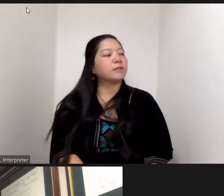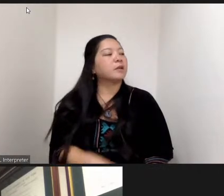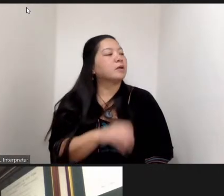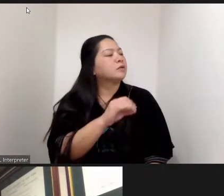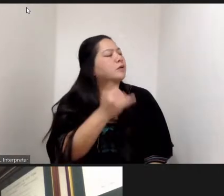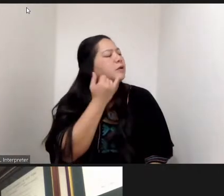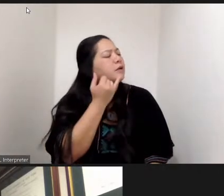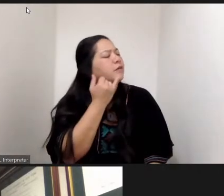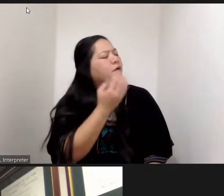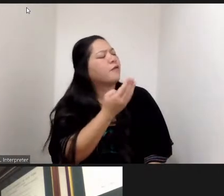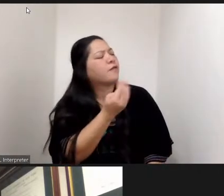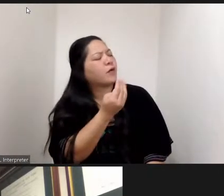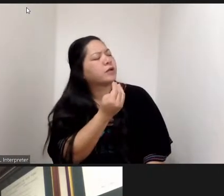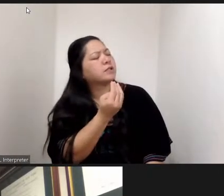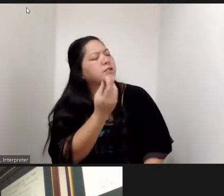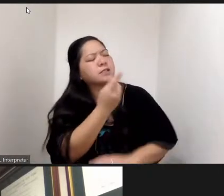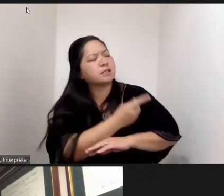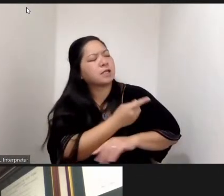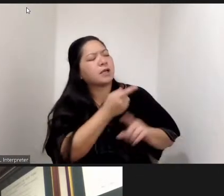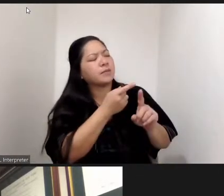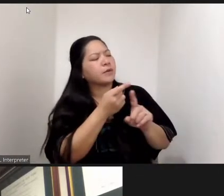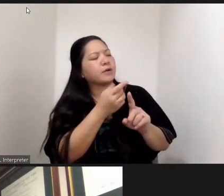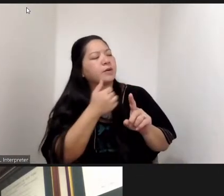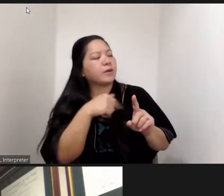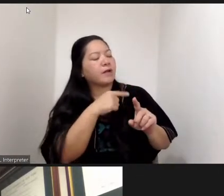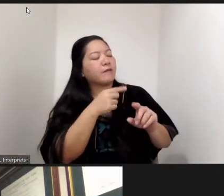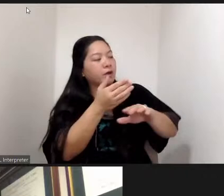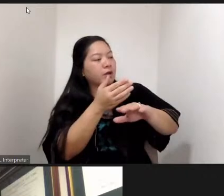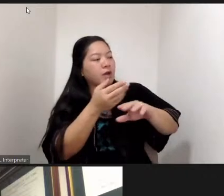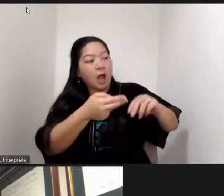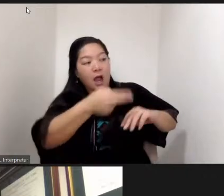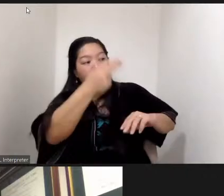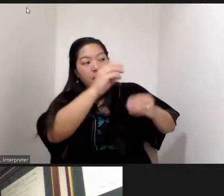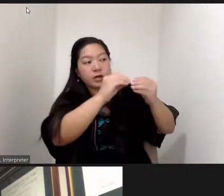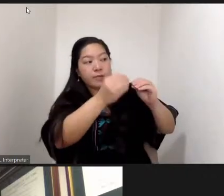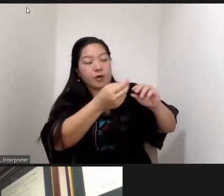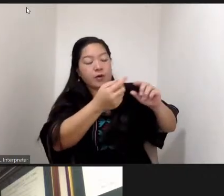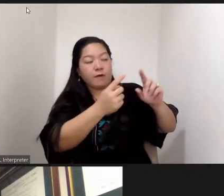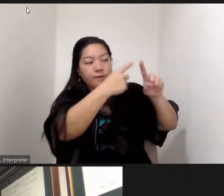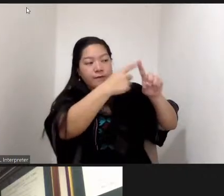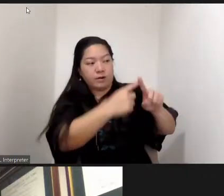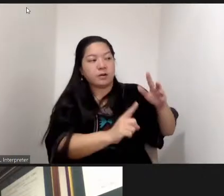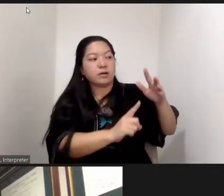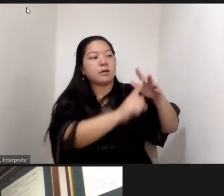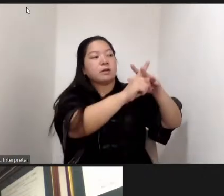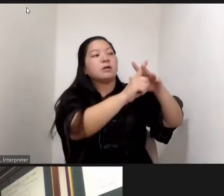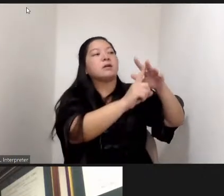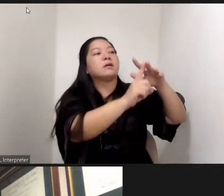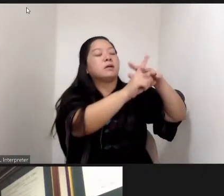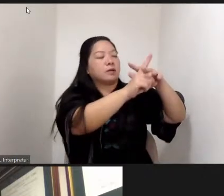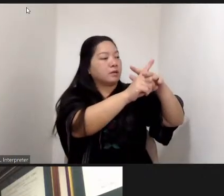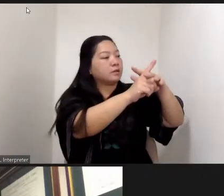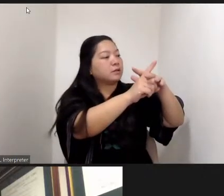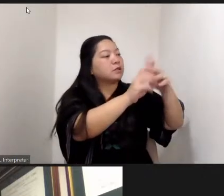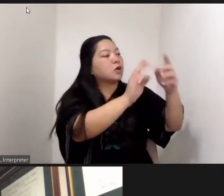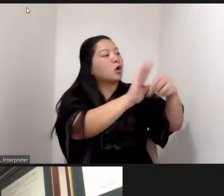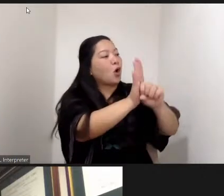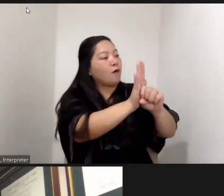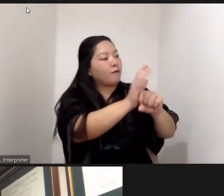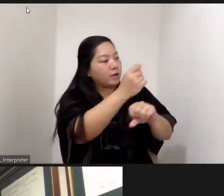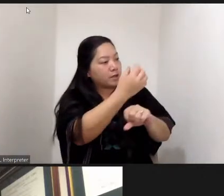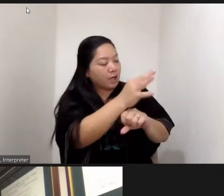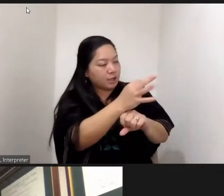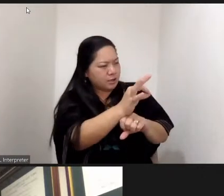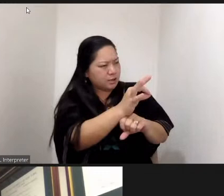first 14-day period, there's a surge, is there a possibility that the mask mandate, which follows a second